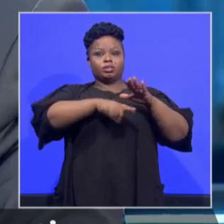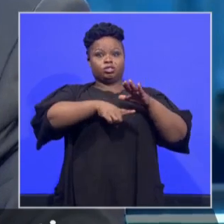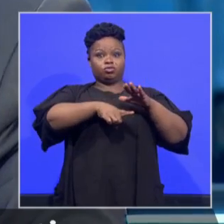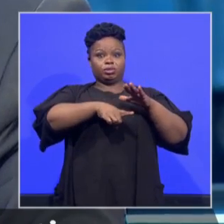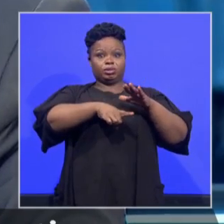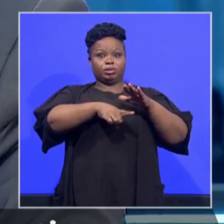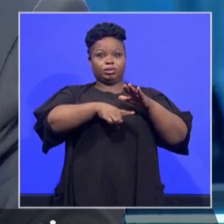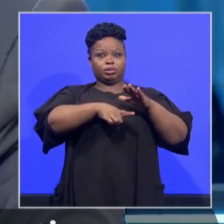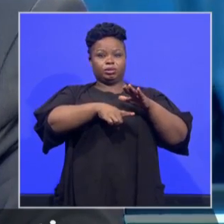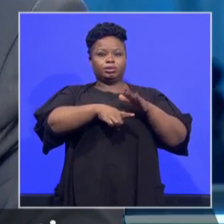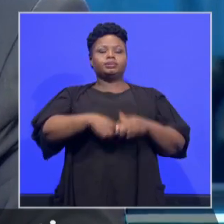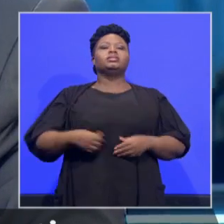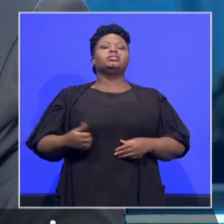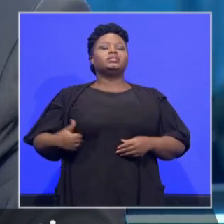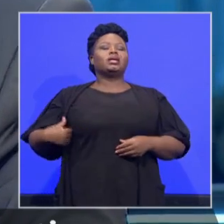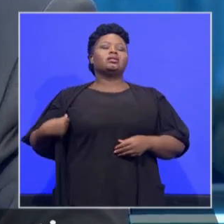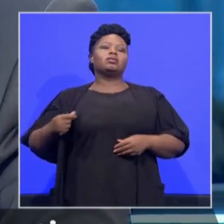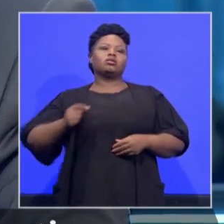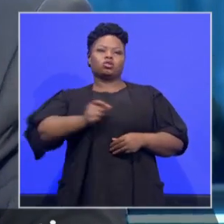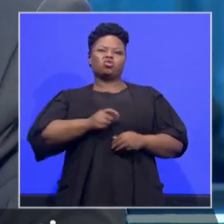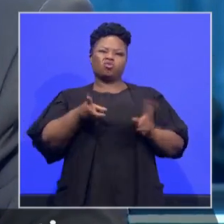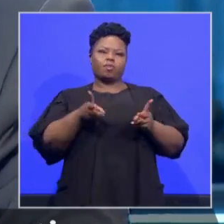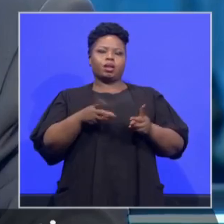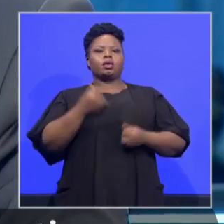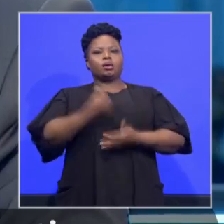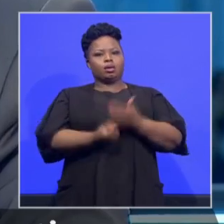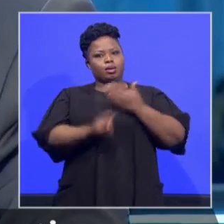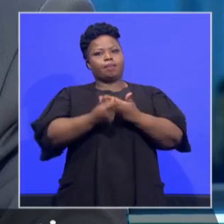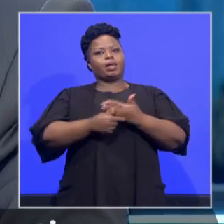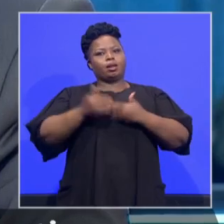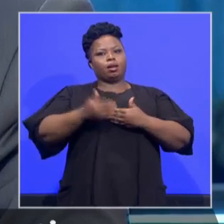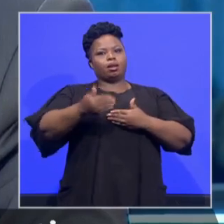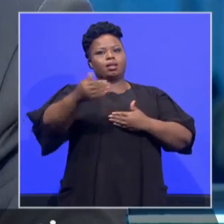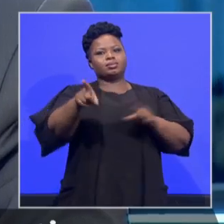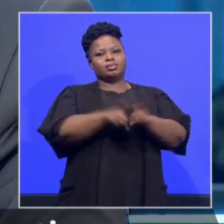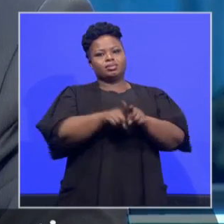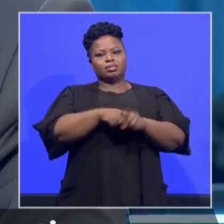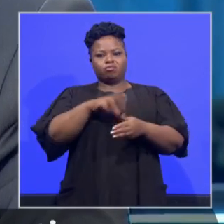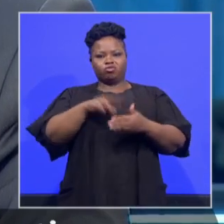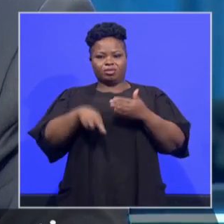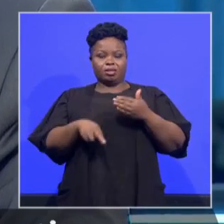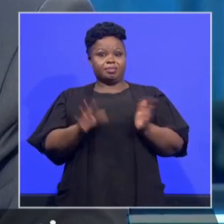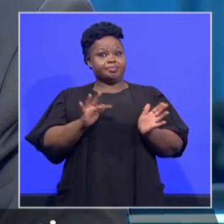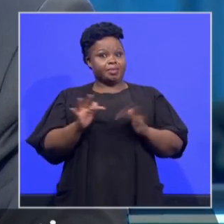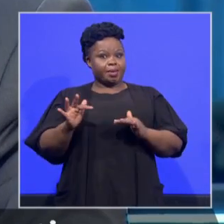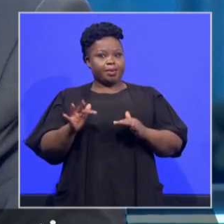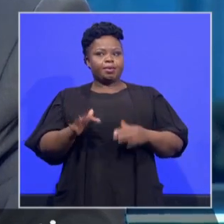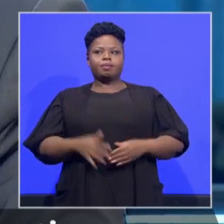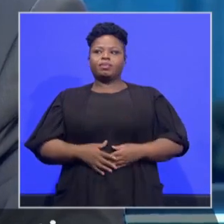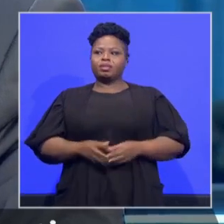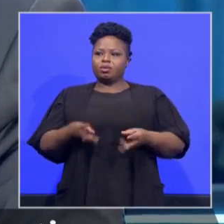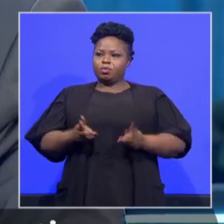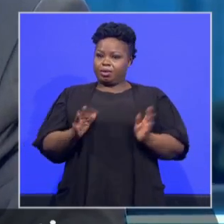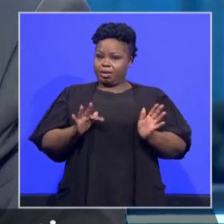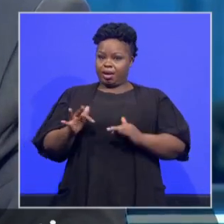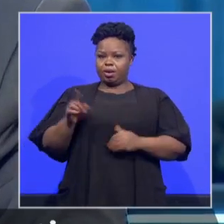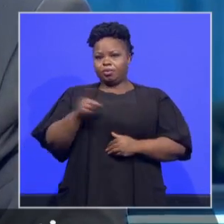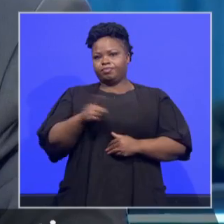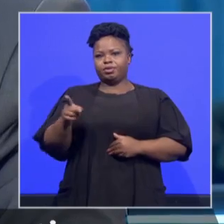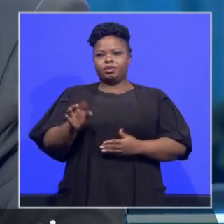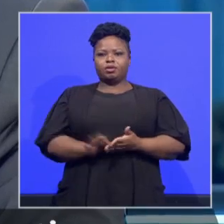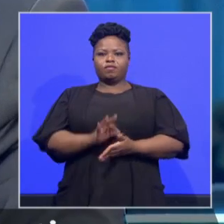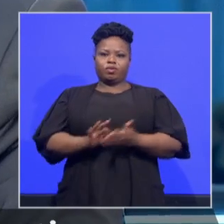are most similar to each other, right, and most similar in the way in which they are voting.